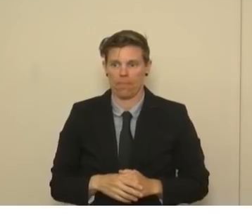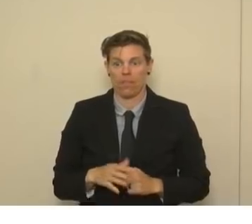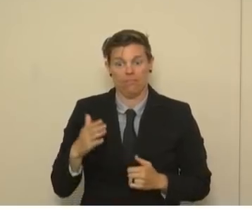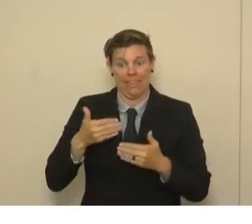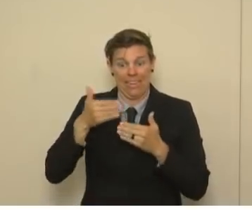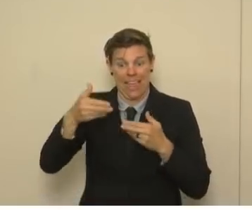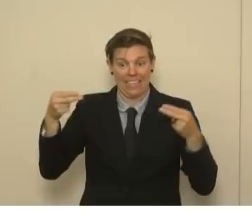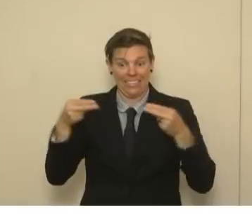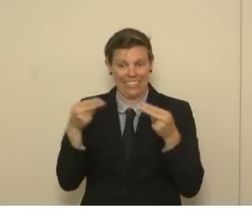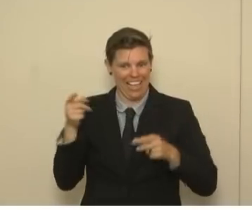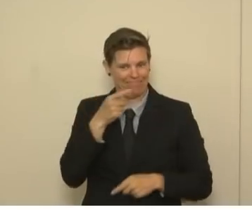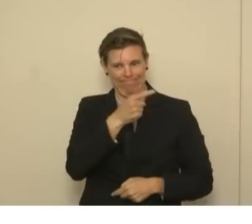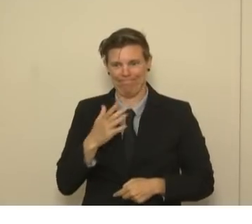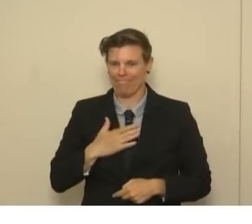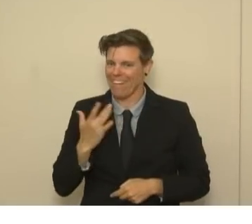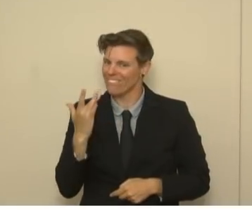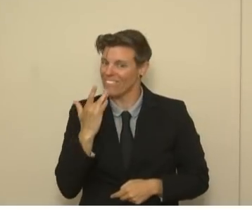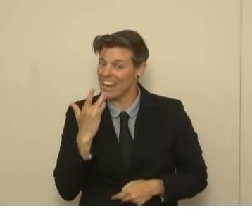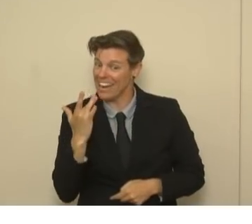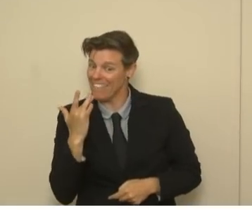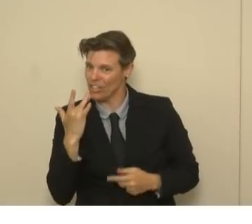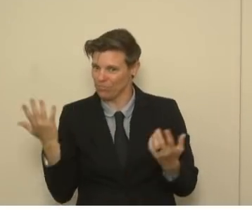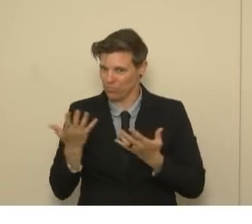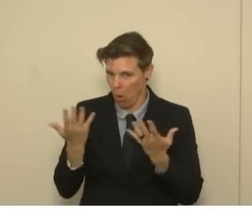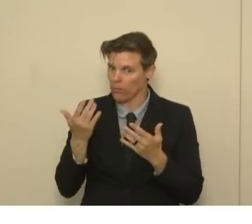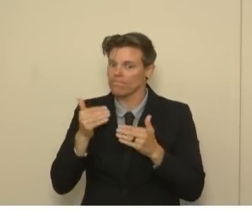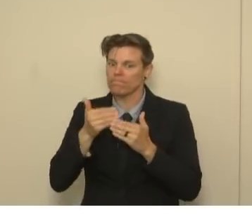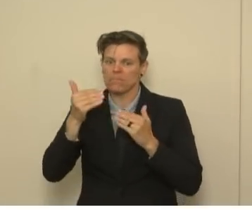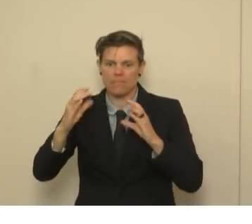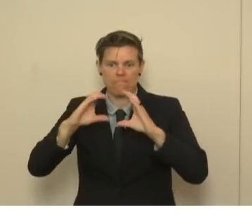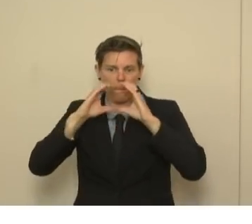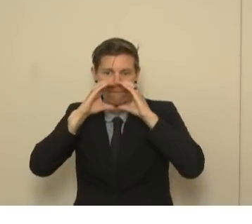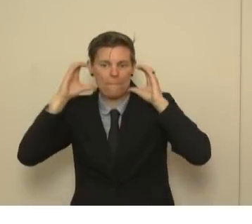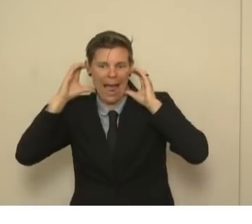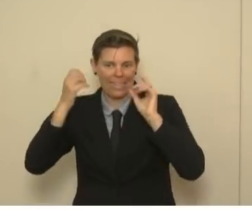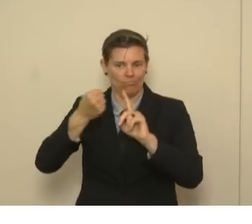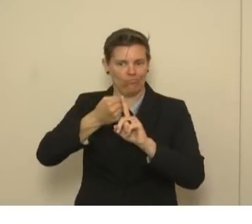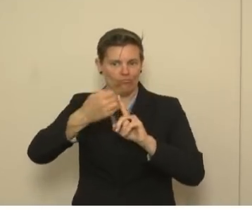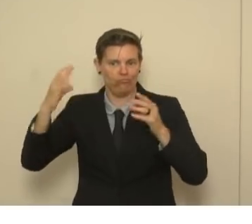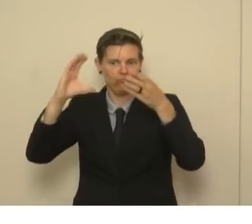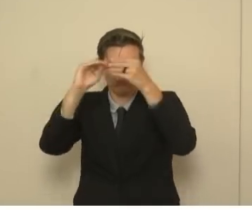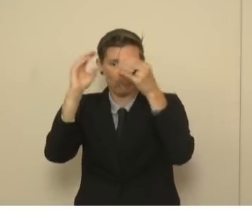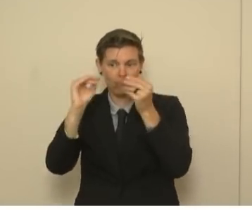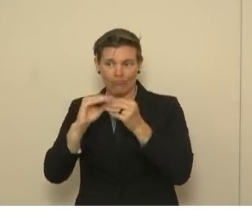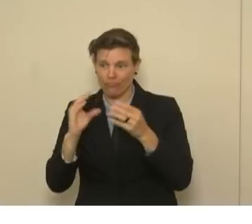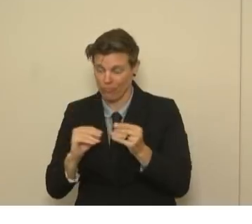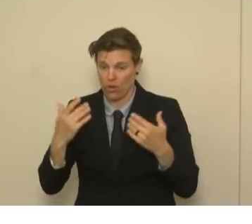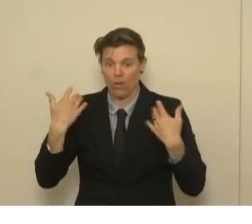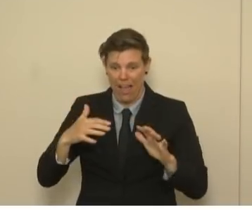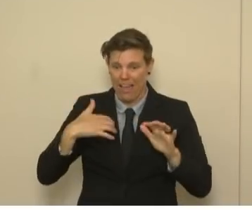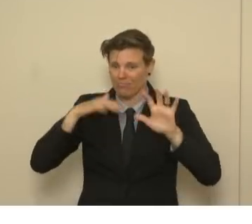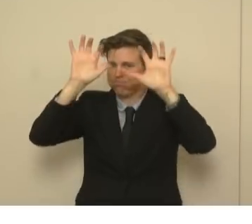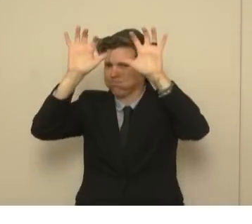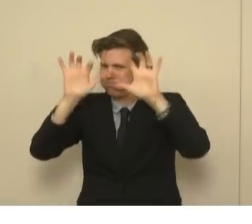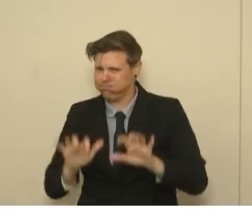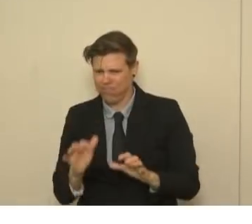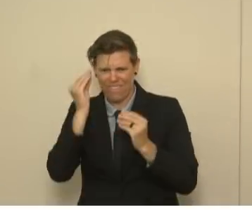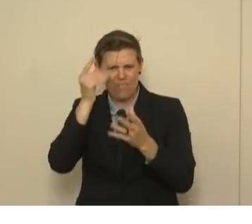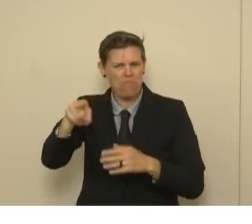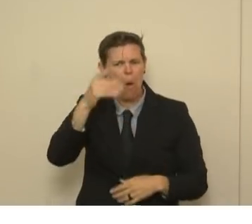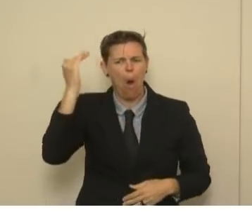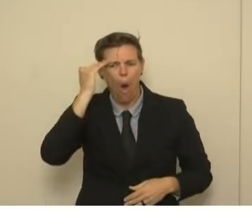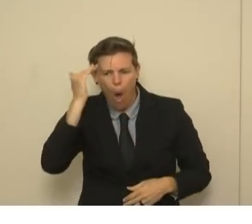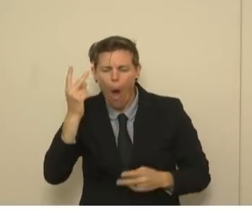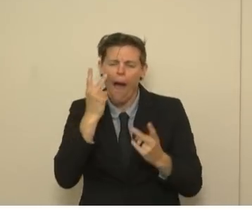mask slide should be next. Too much information on here, but just a lot of it's pictures. So some folks at